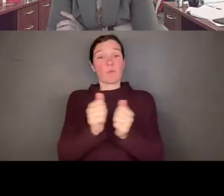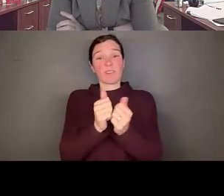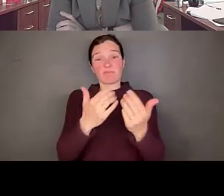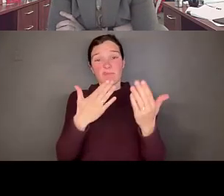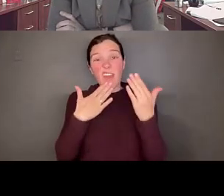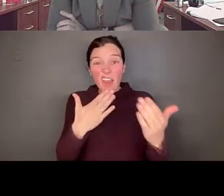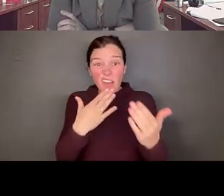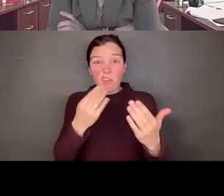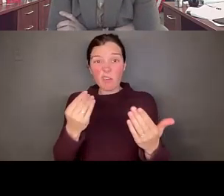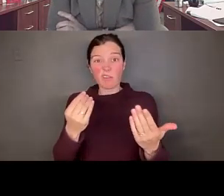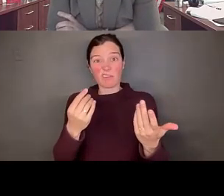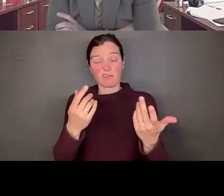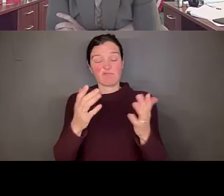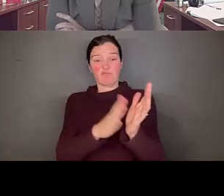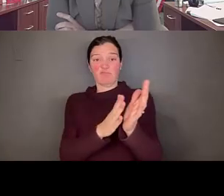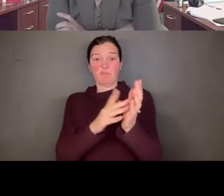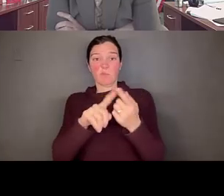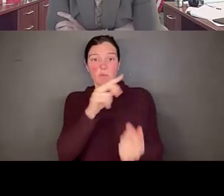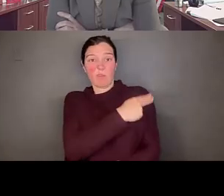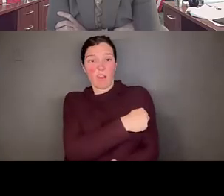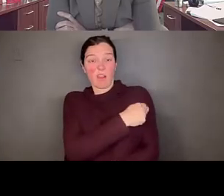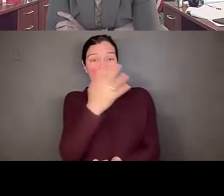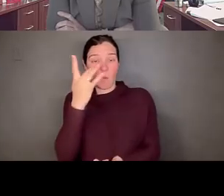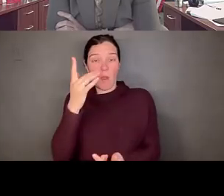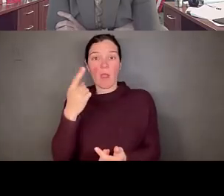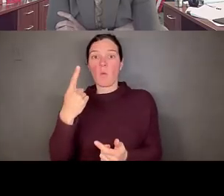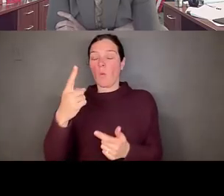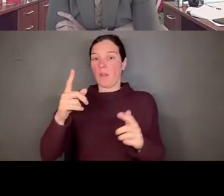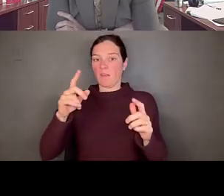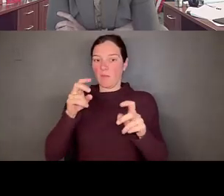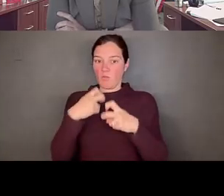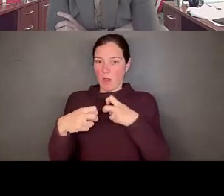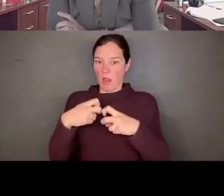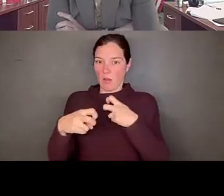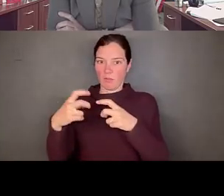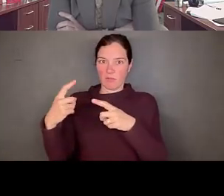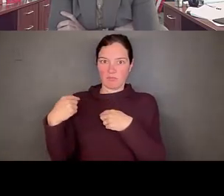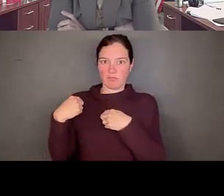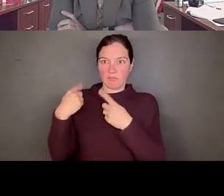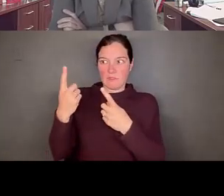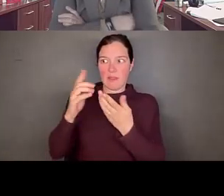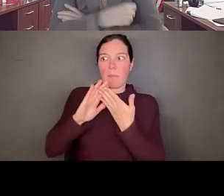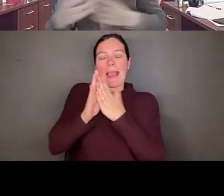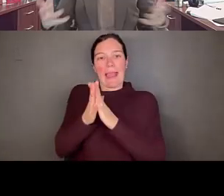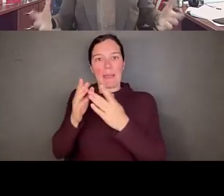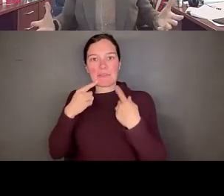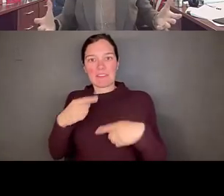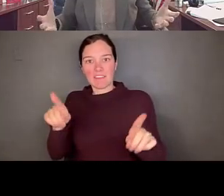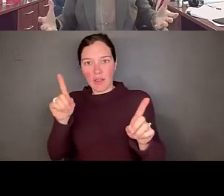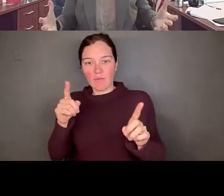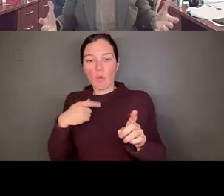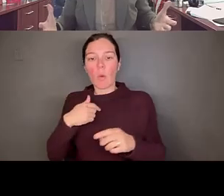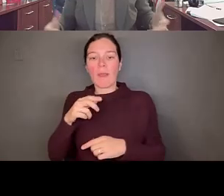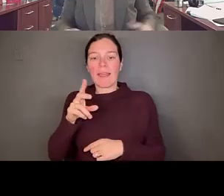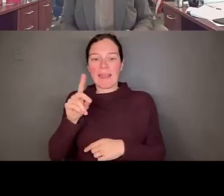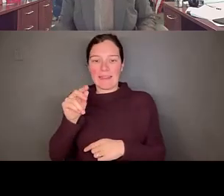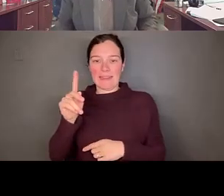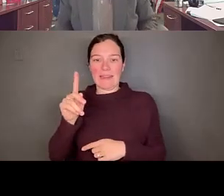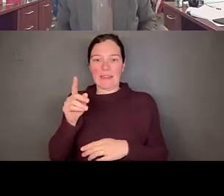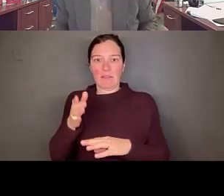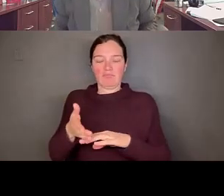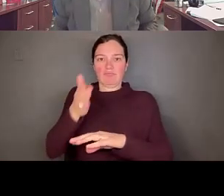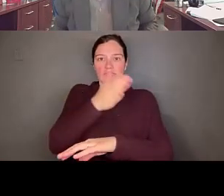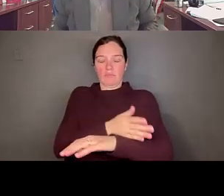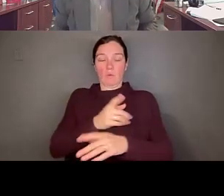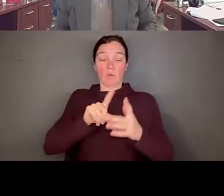to the hospitals, because one of the issues that has been a tremendous success story is we have illuminated where we started in